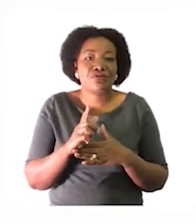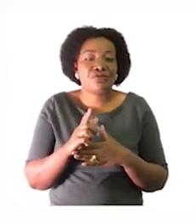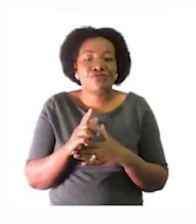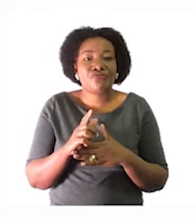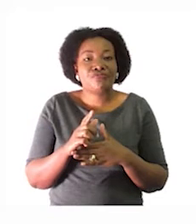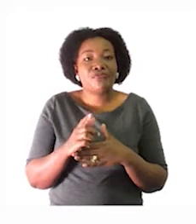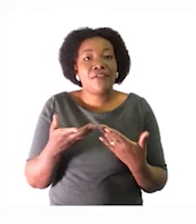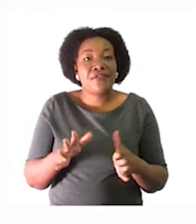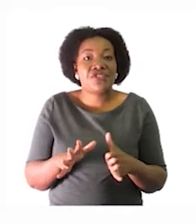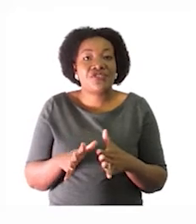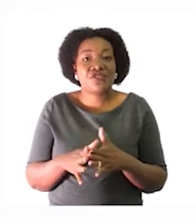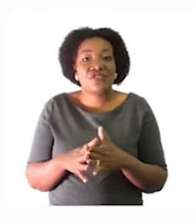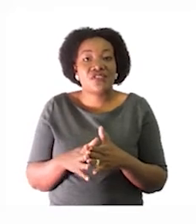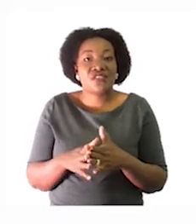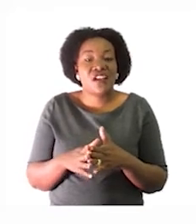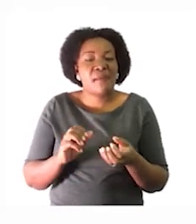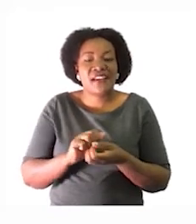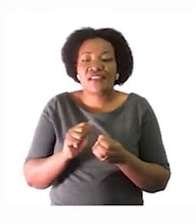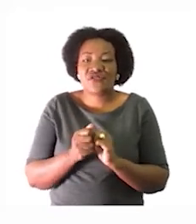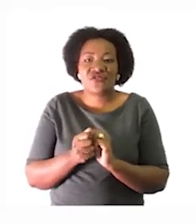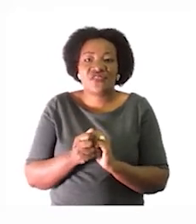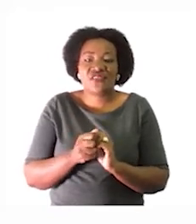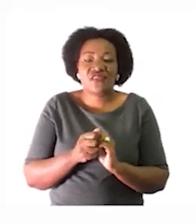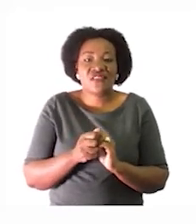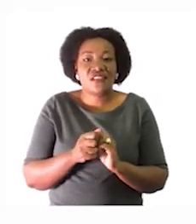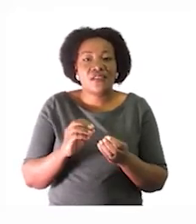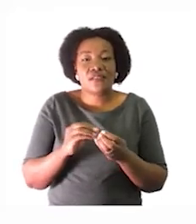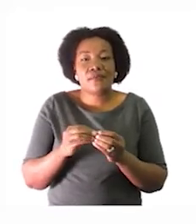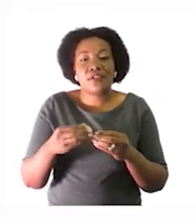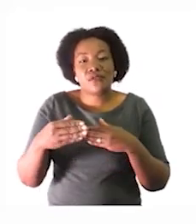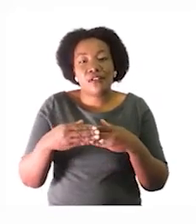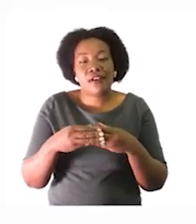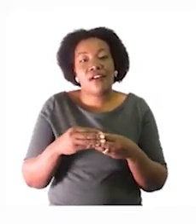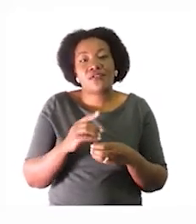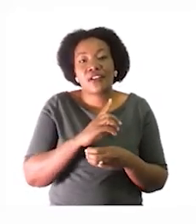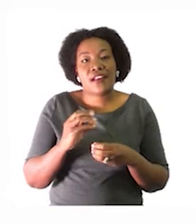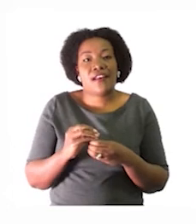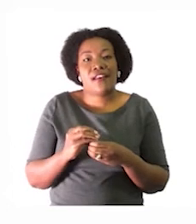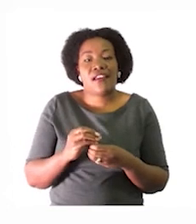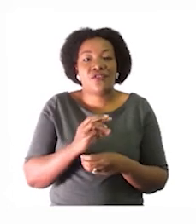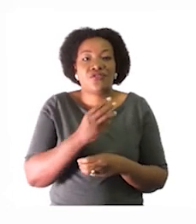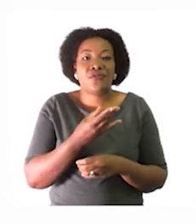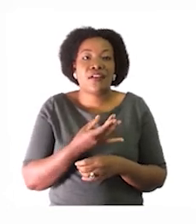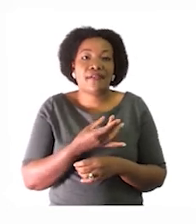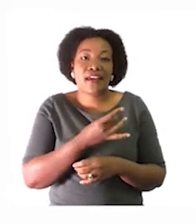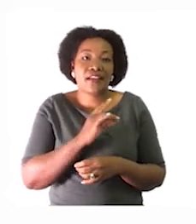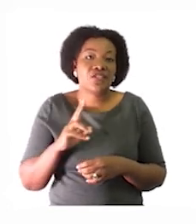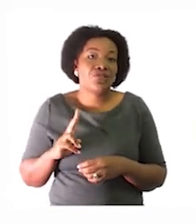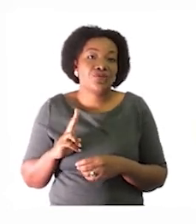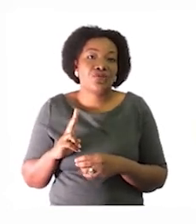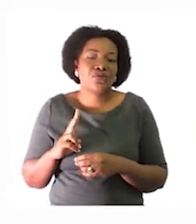complete. Round to the nearest 10. Number 1, it says 82. Now you have to